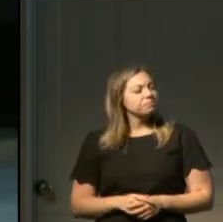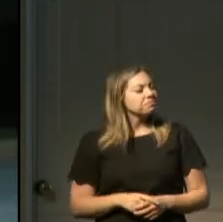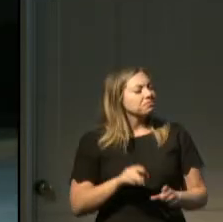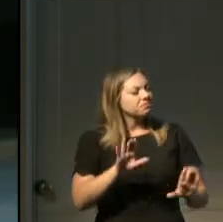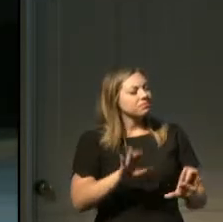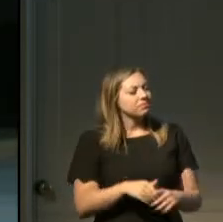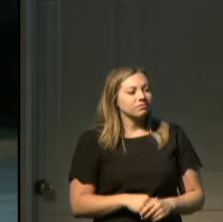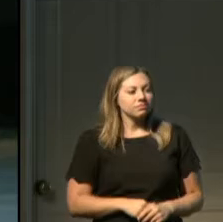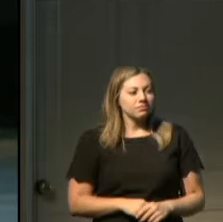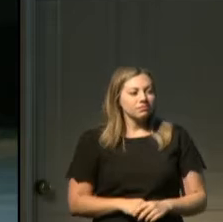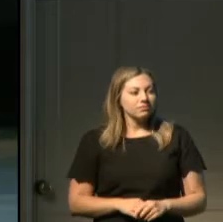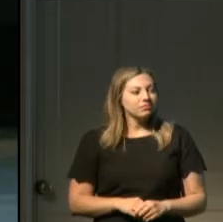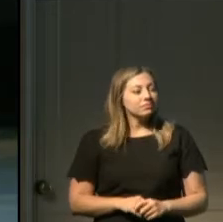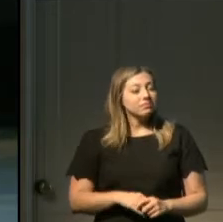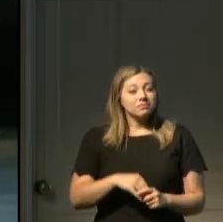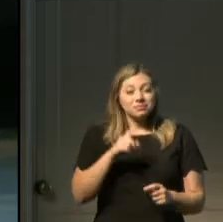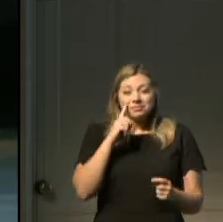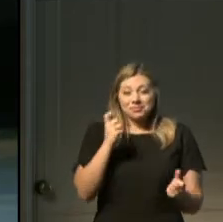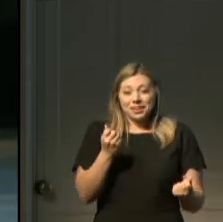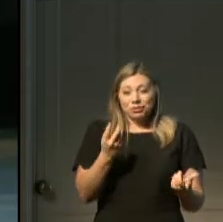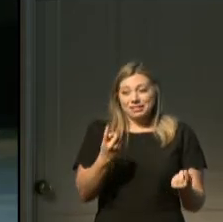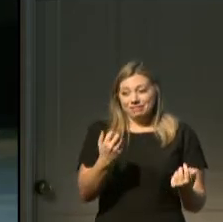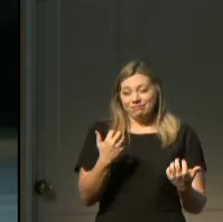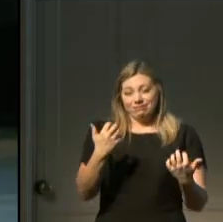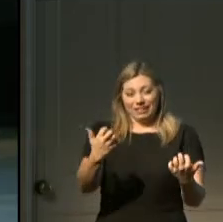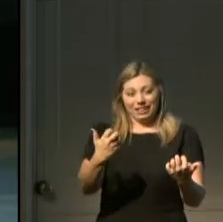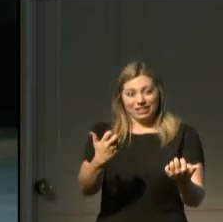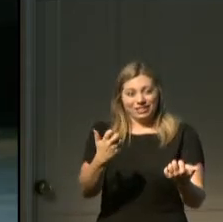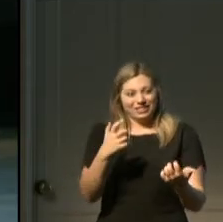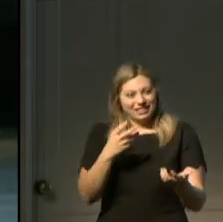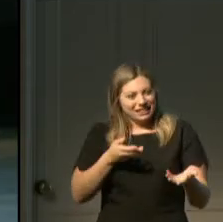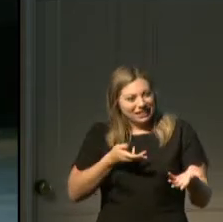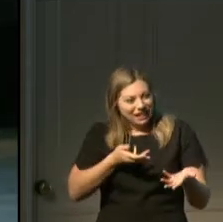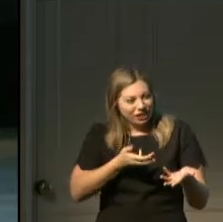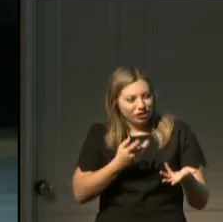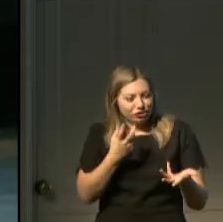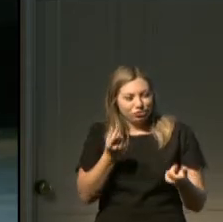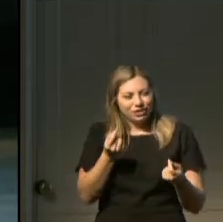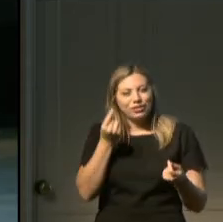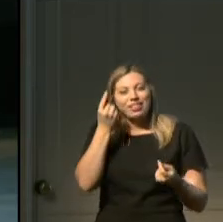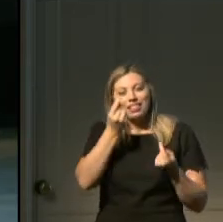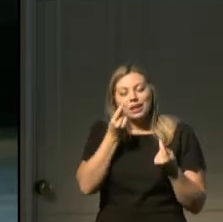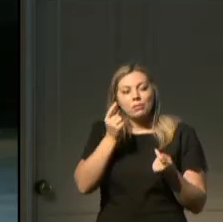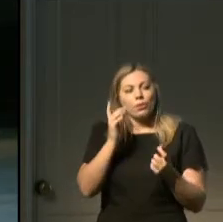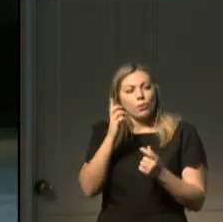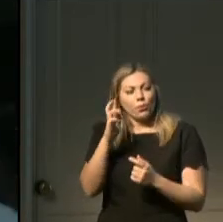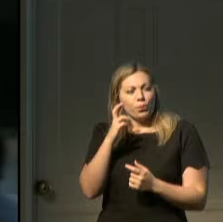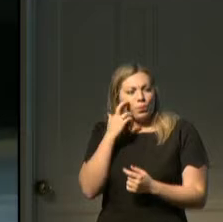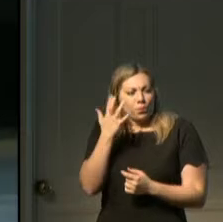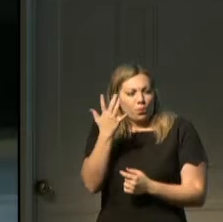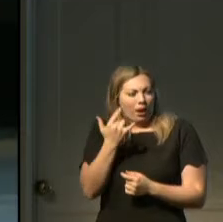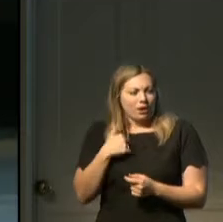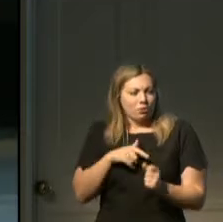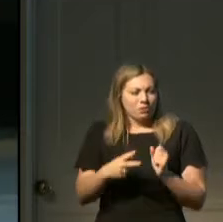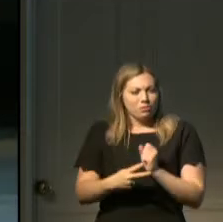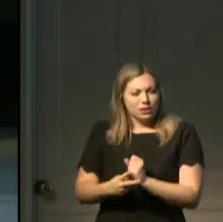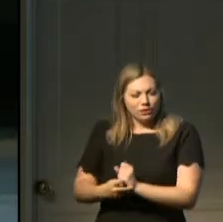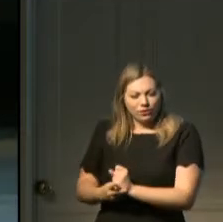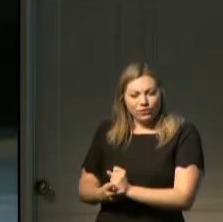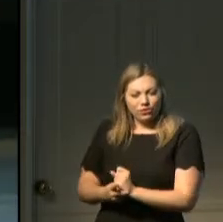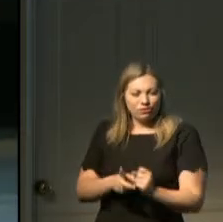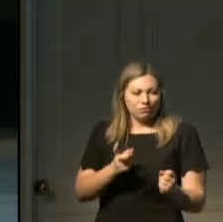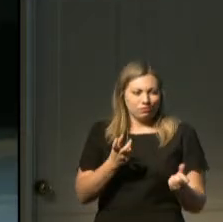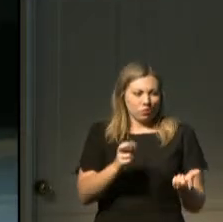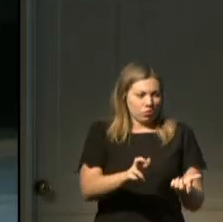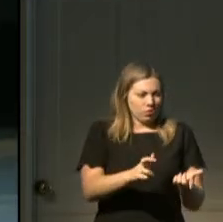Great. Well, everybody, I think, here in the audience in some way is engaged in thinking about why we preserve things, or